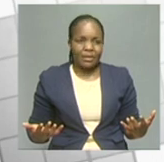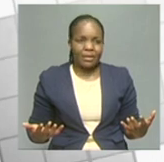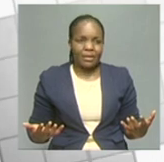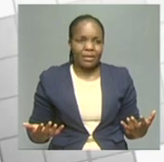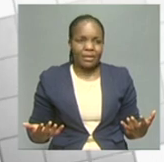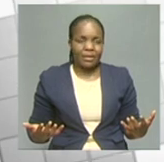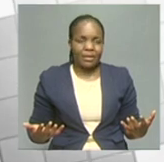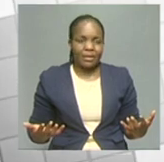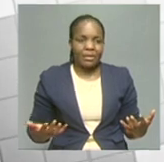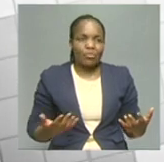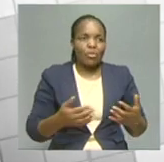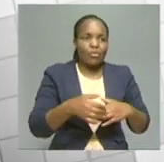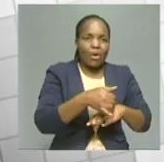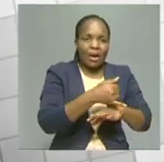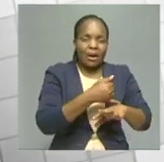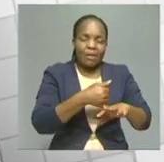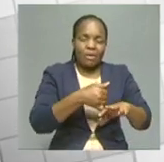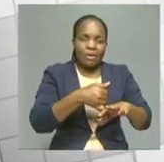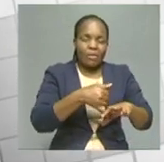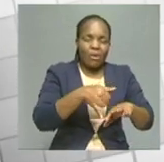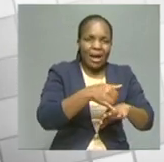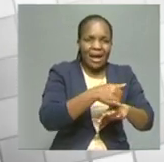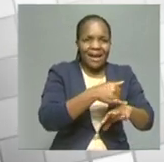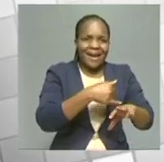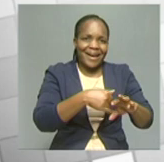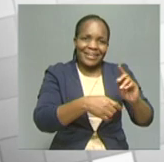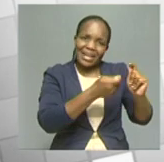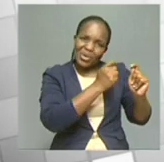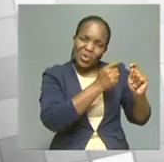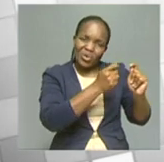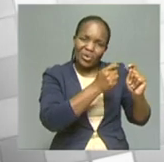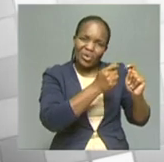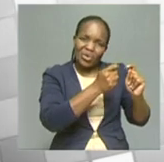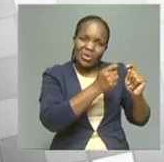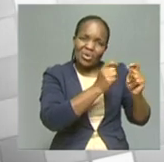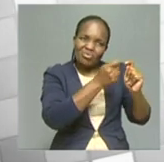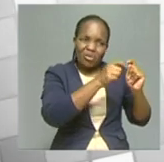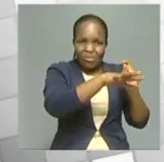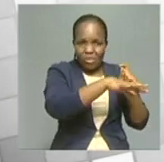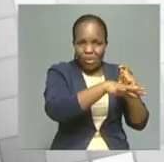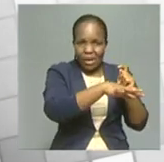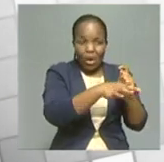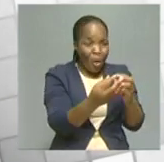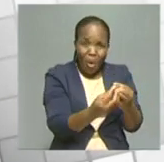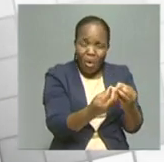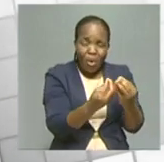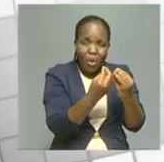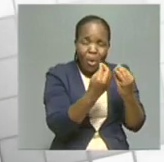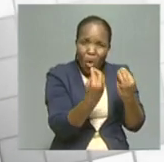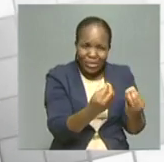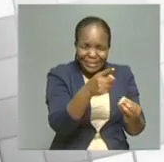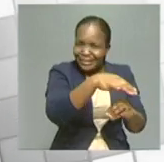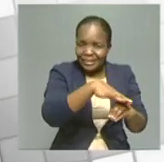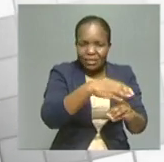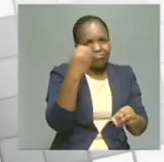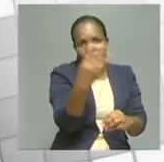informal settlements. So the population that these informal settlements, they have got a lot of people. So at the end of the